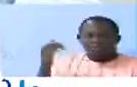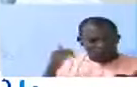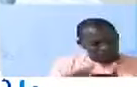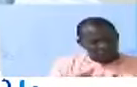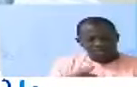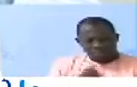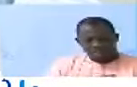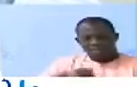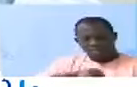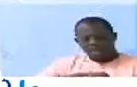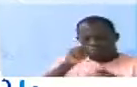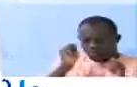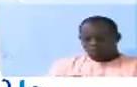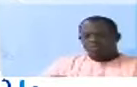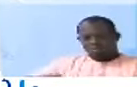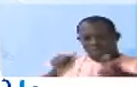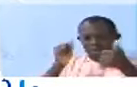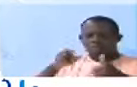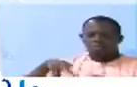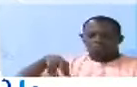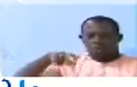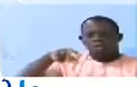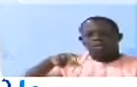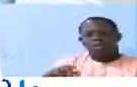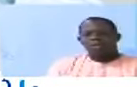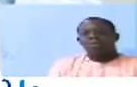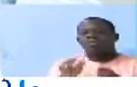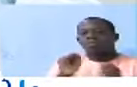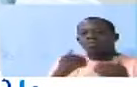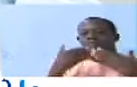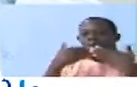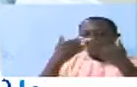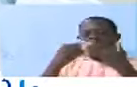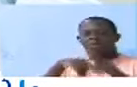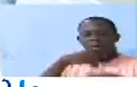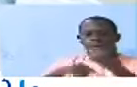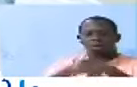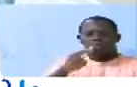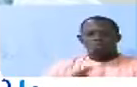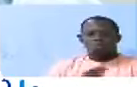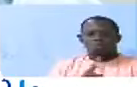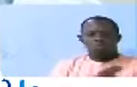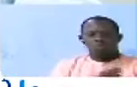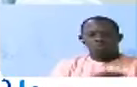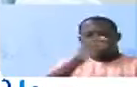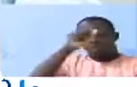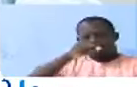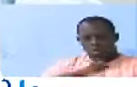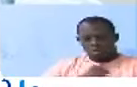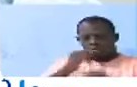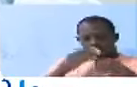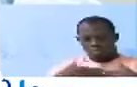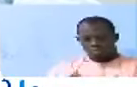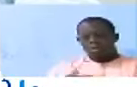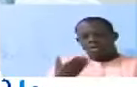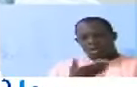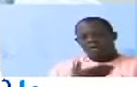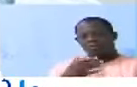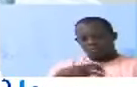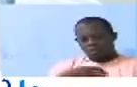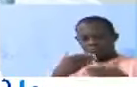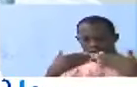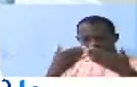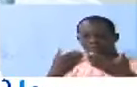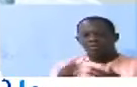Tell us about the injuries that you sustained. afanya mbambar moni yemi nzora ba ukufanya ora